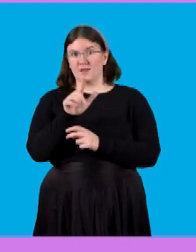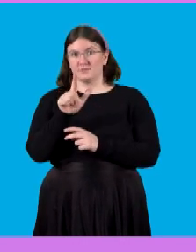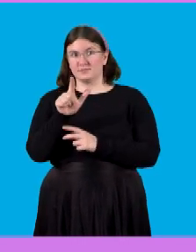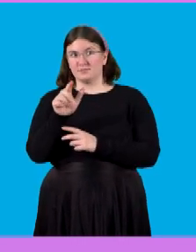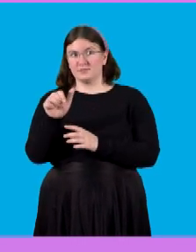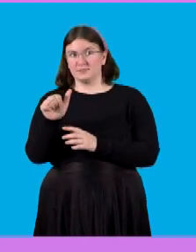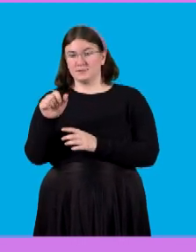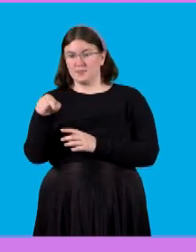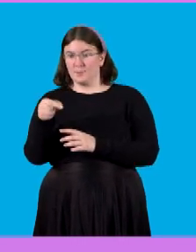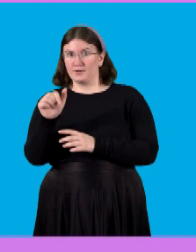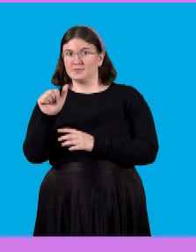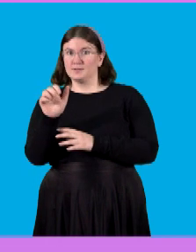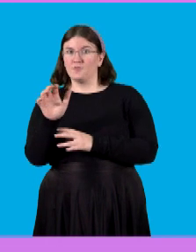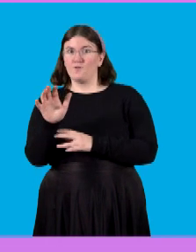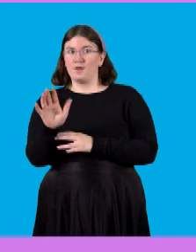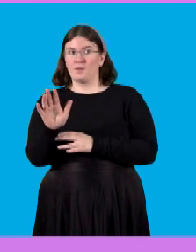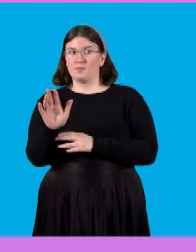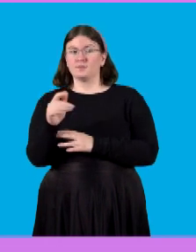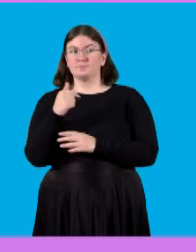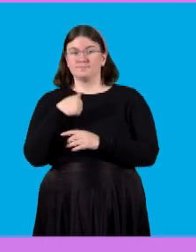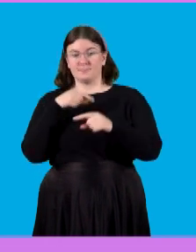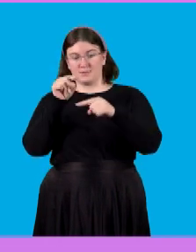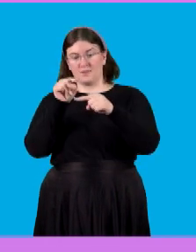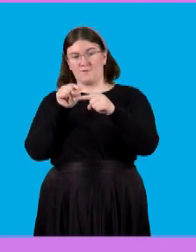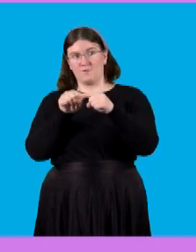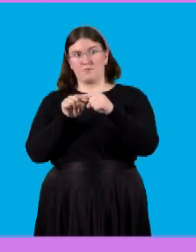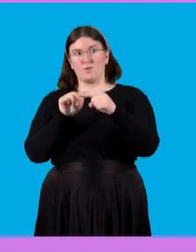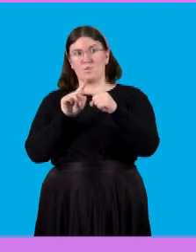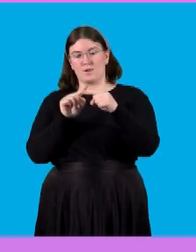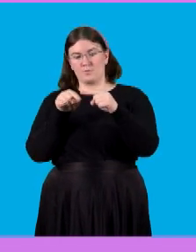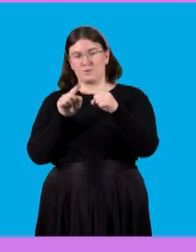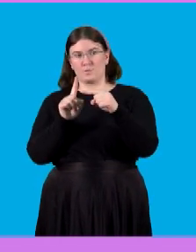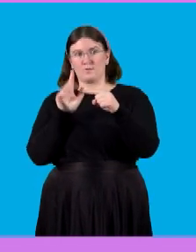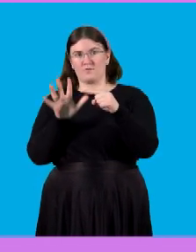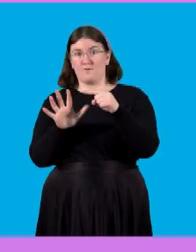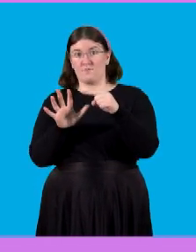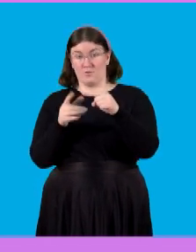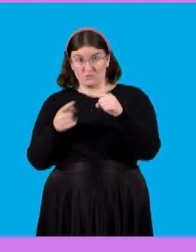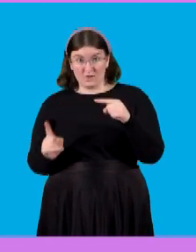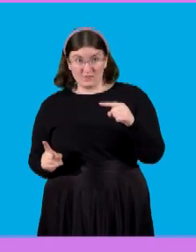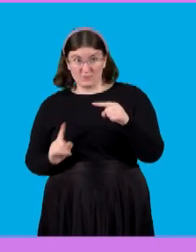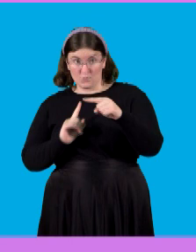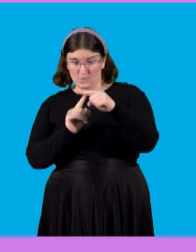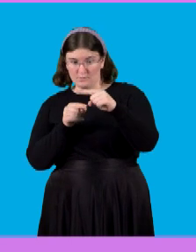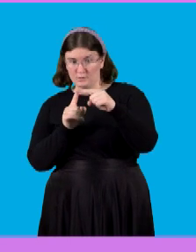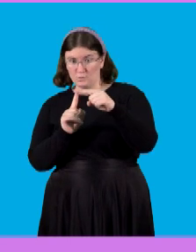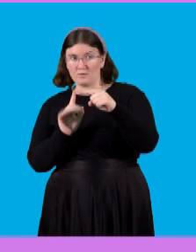that includes the VAT exclusive amount that is represented by the 1, the 15 by the 15% VAT.